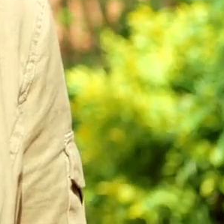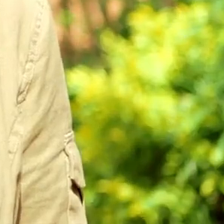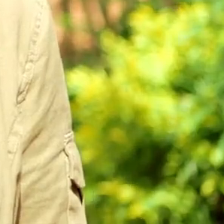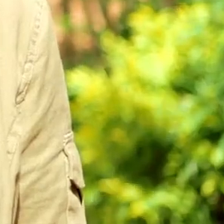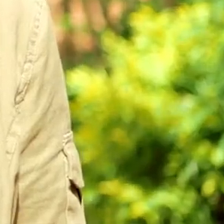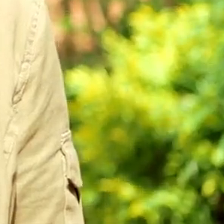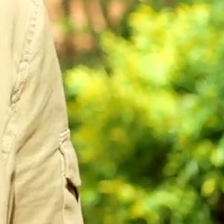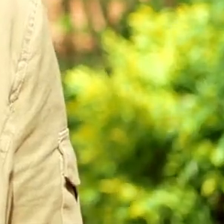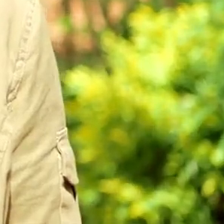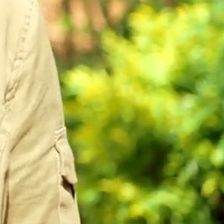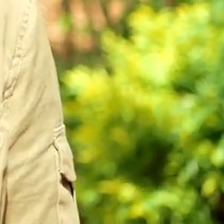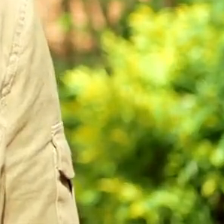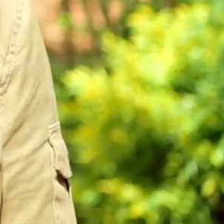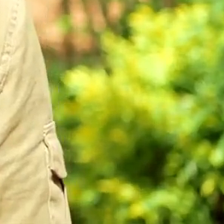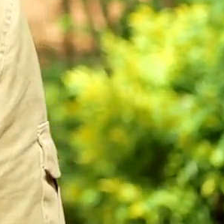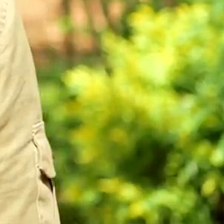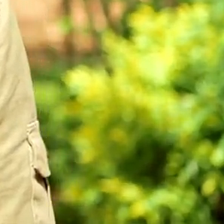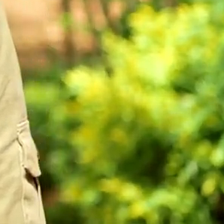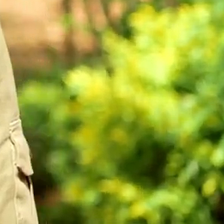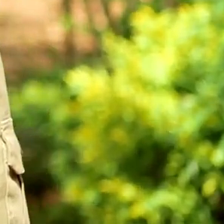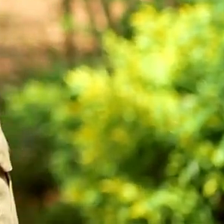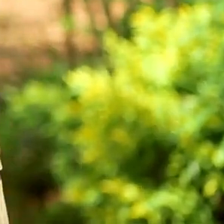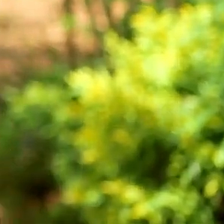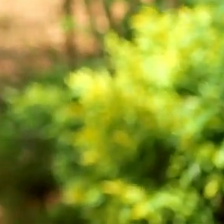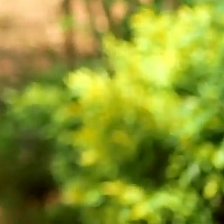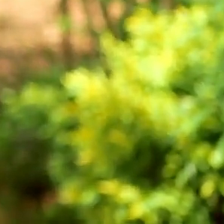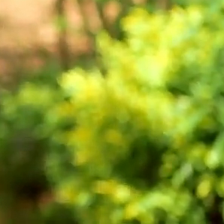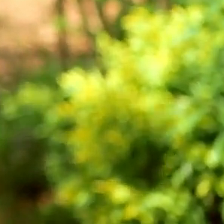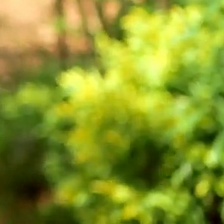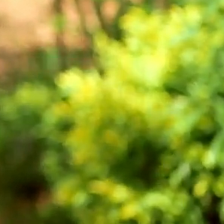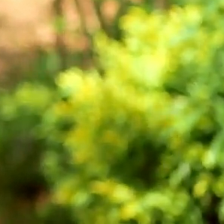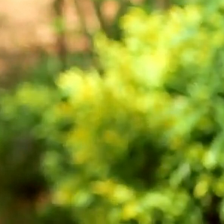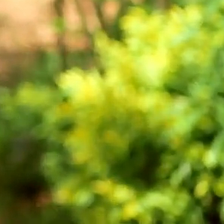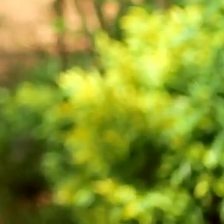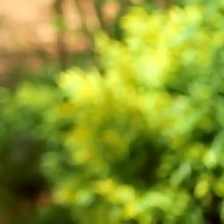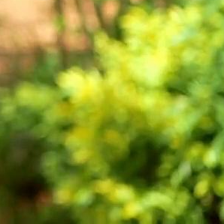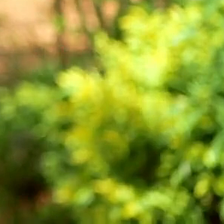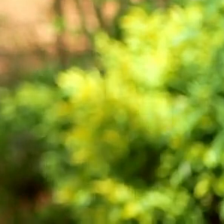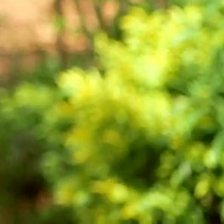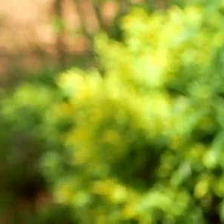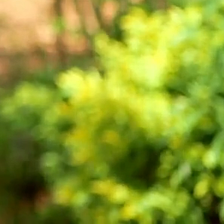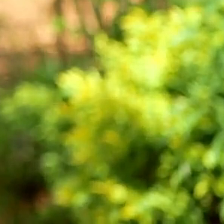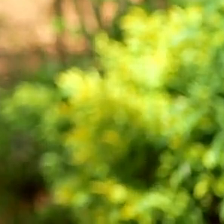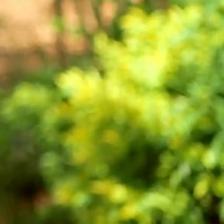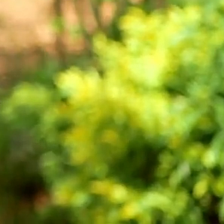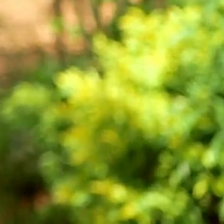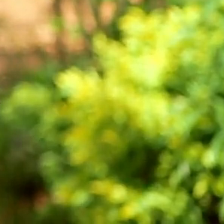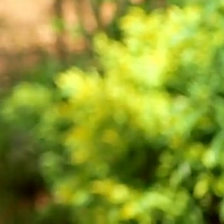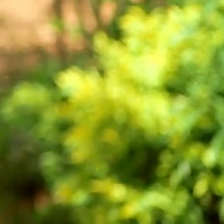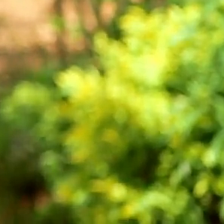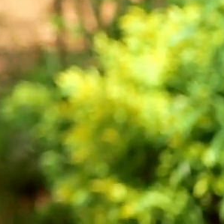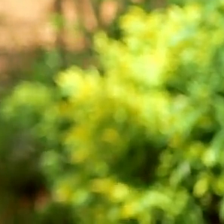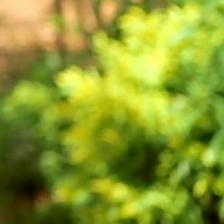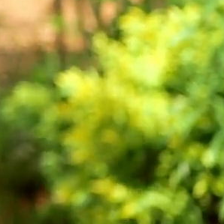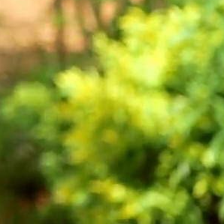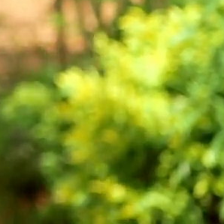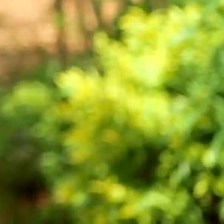let's not be like the disciples. Let us be like the Lord, our Lord, who was moved with